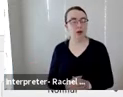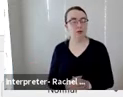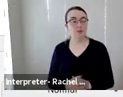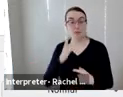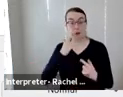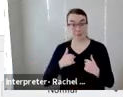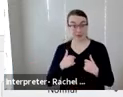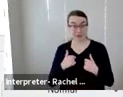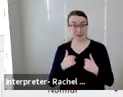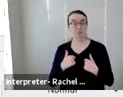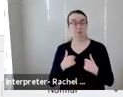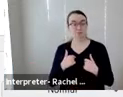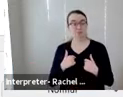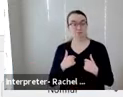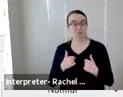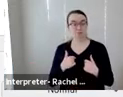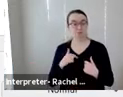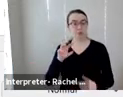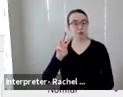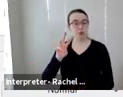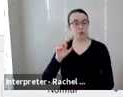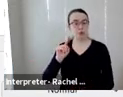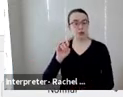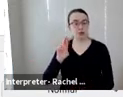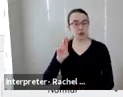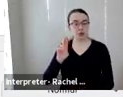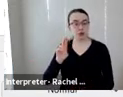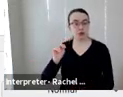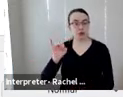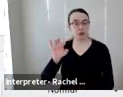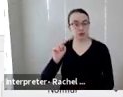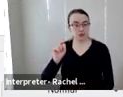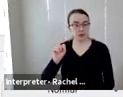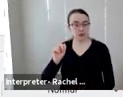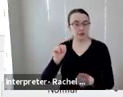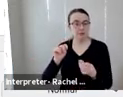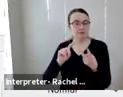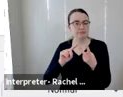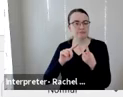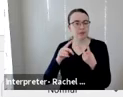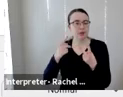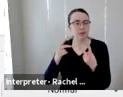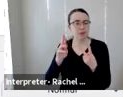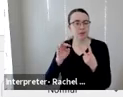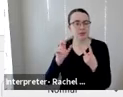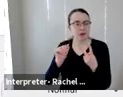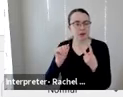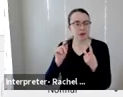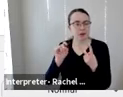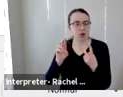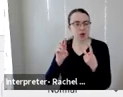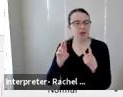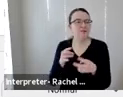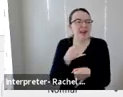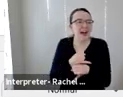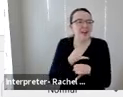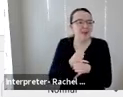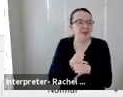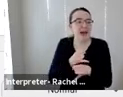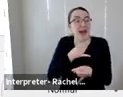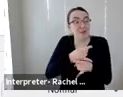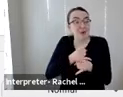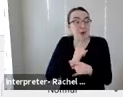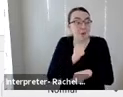the Winsor & Newton or the Prismacolor style, they're alcohol, so they're almost the same. On